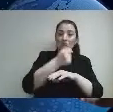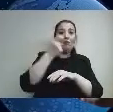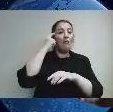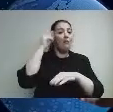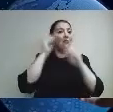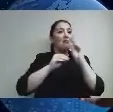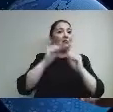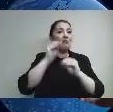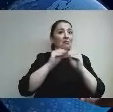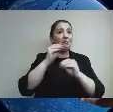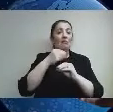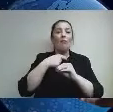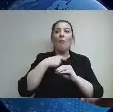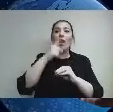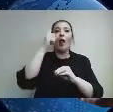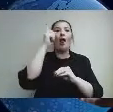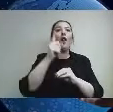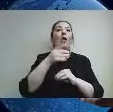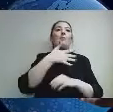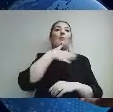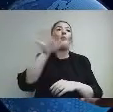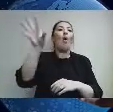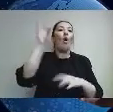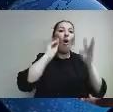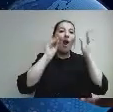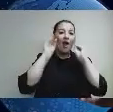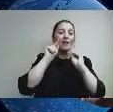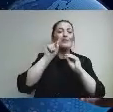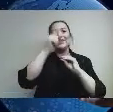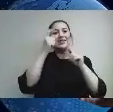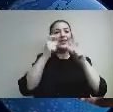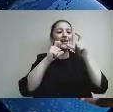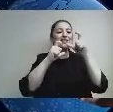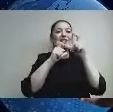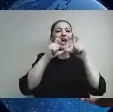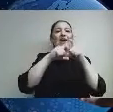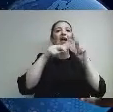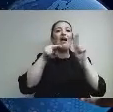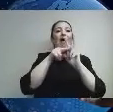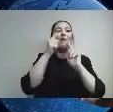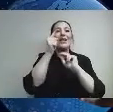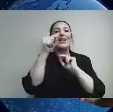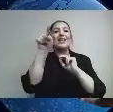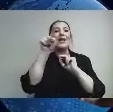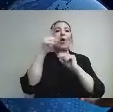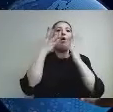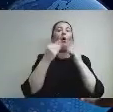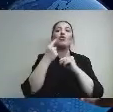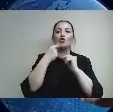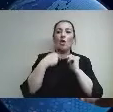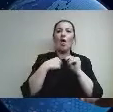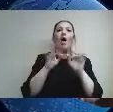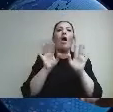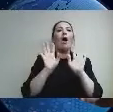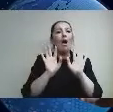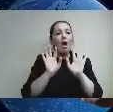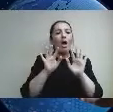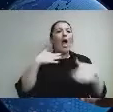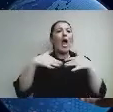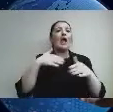on the social security insurance paper. That's how I started to work